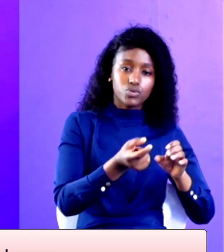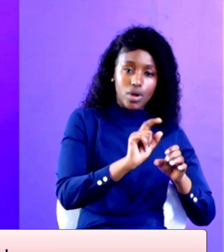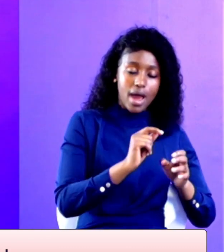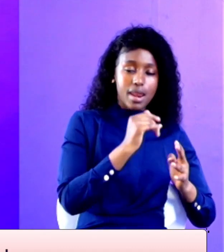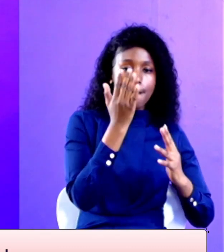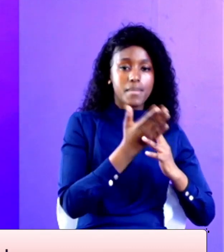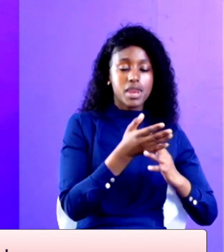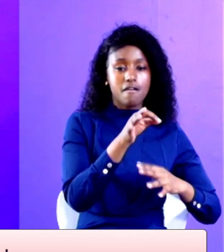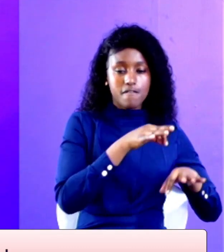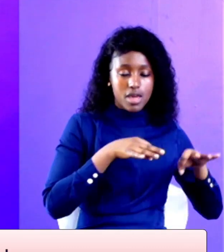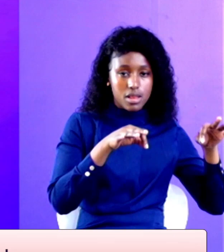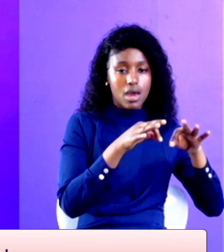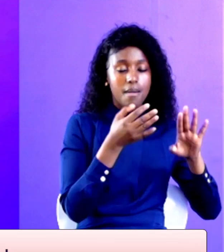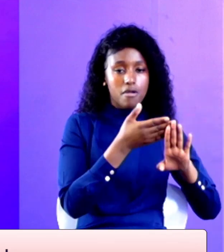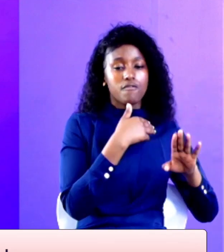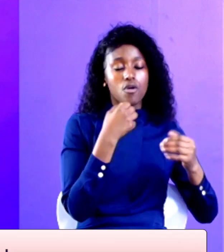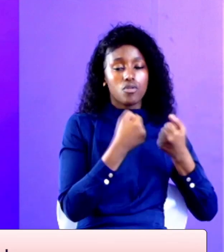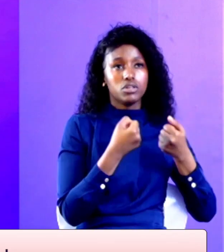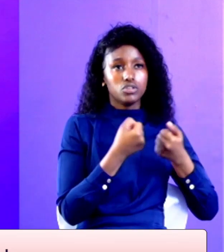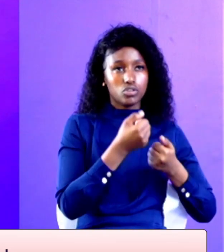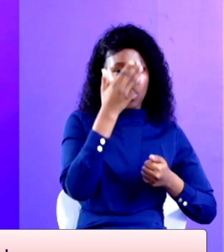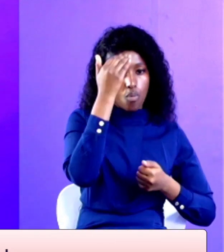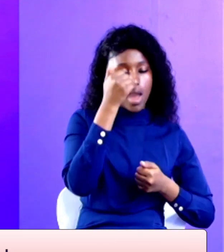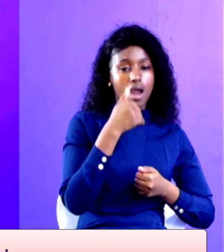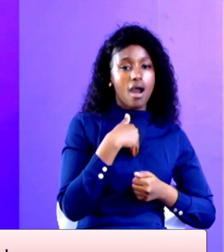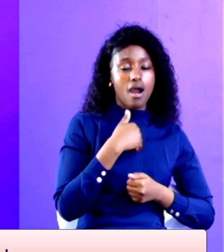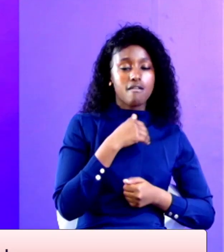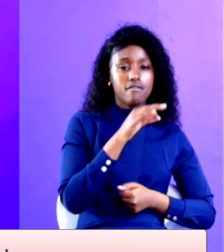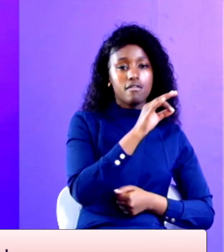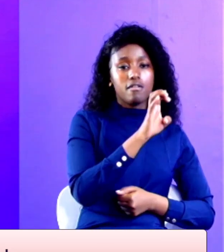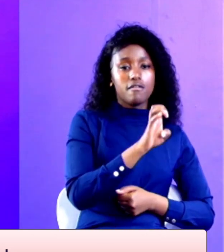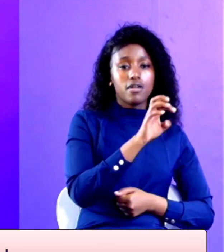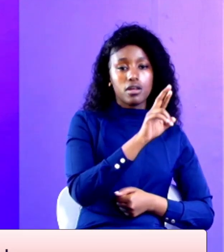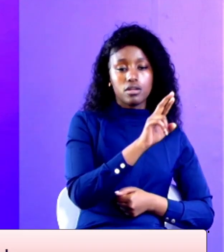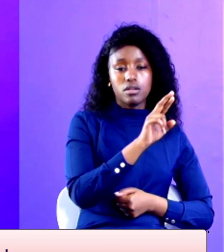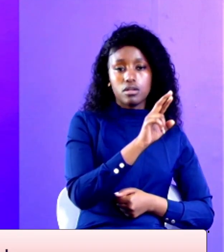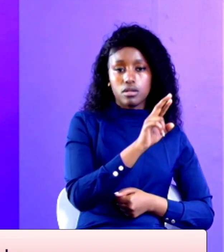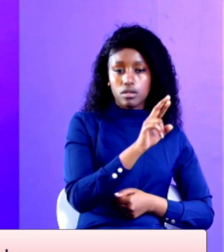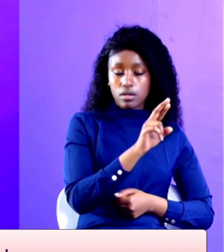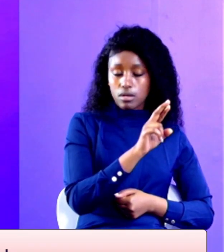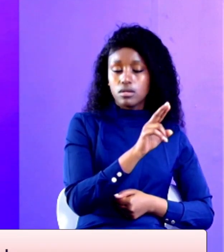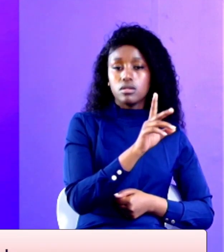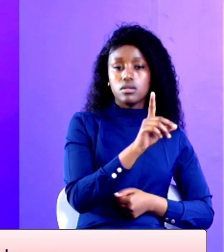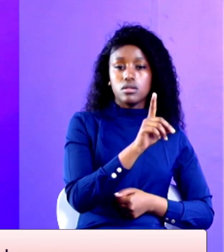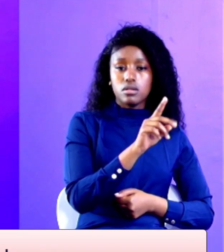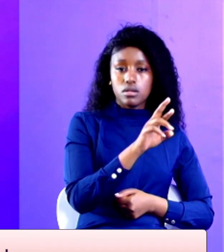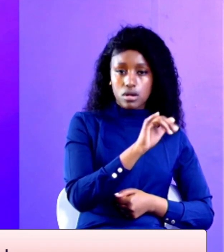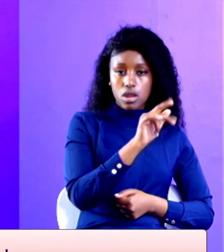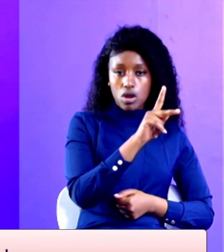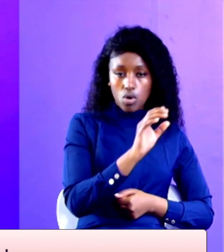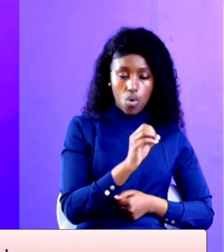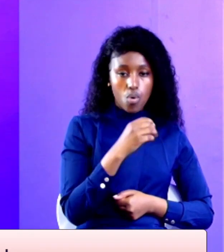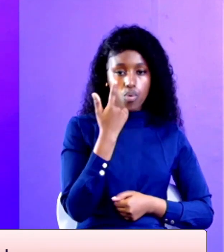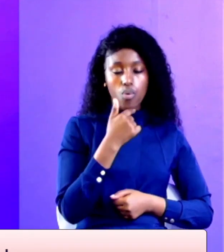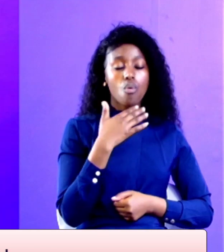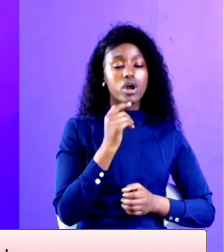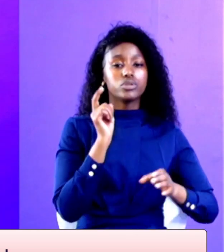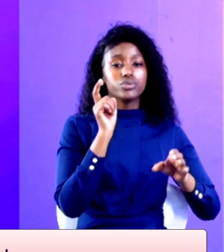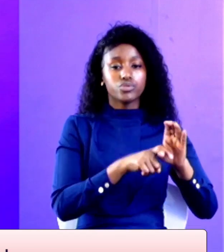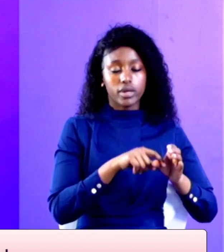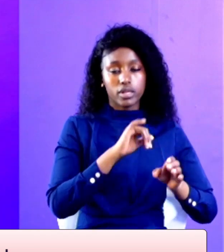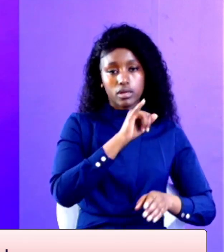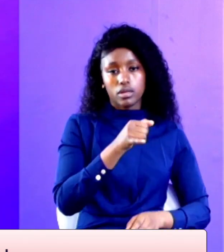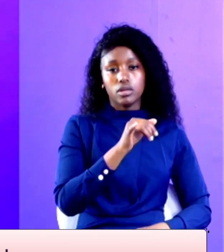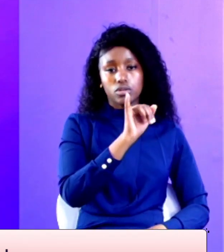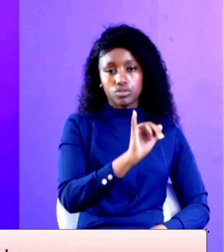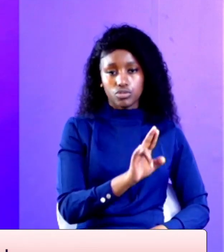before the league ends, because Federico Chiesa is set to join, I think it is Juventus. Federico Chiesa